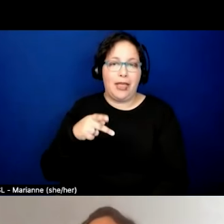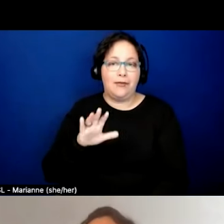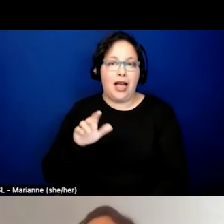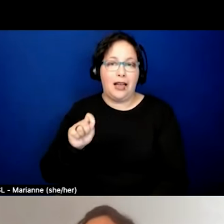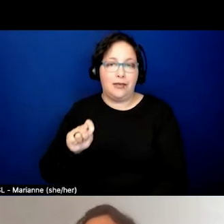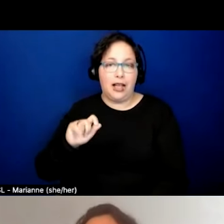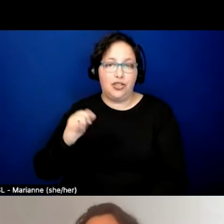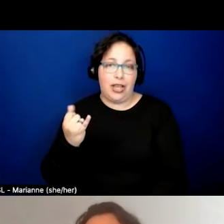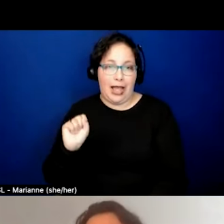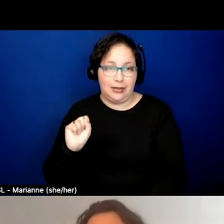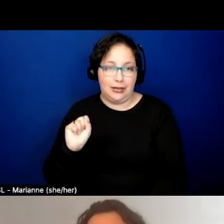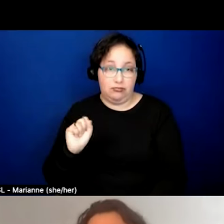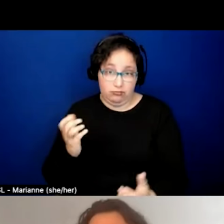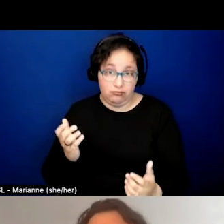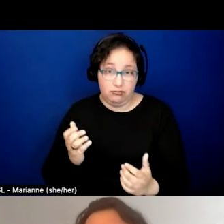and